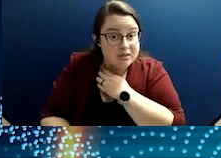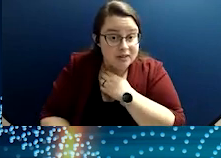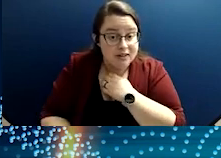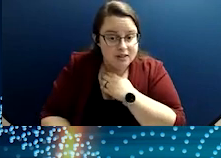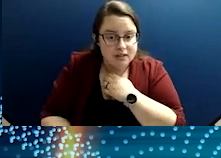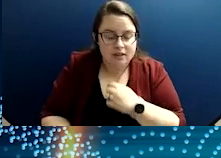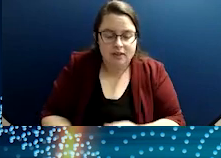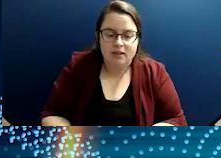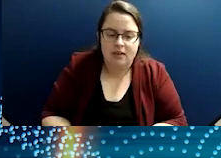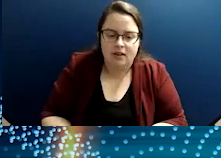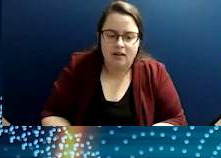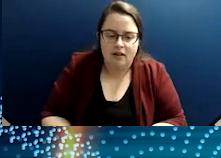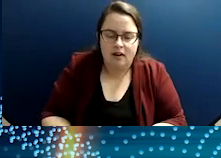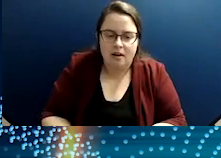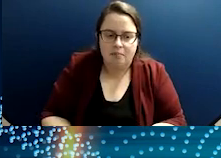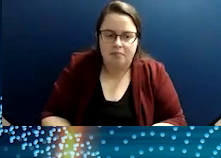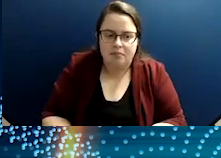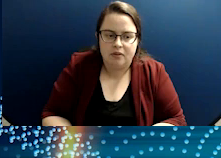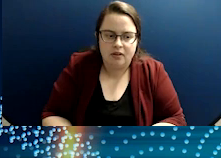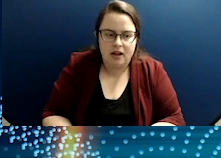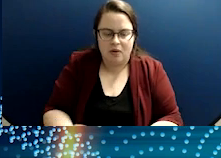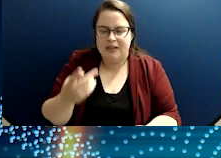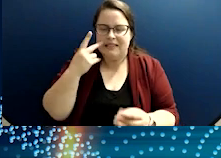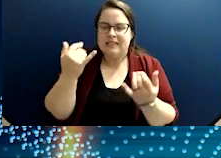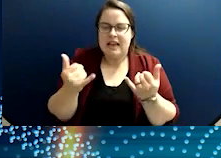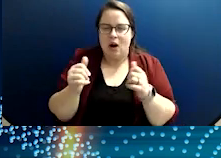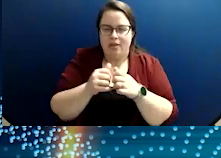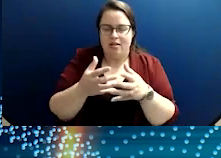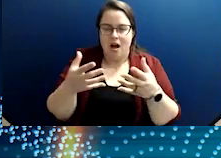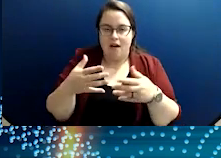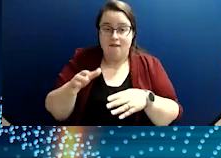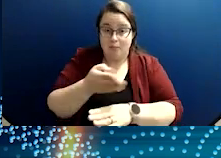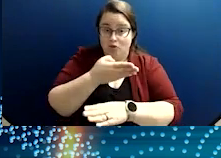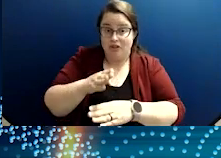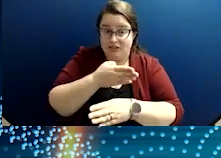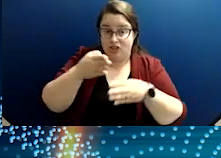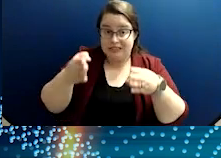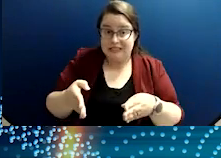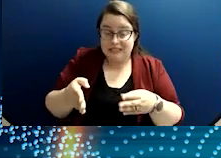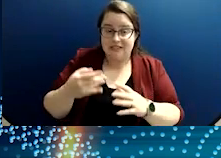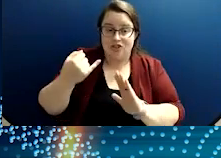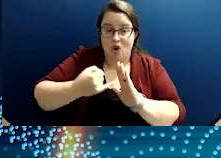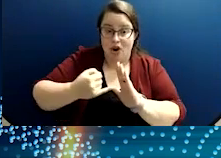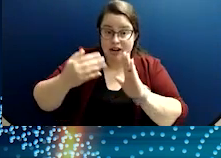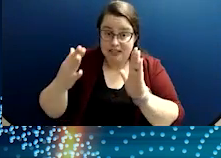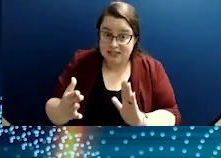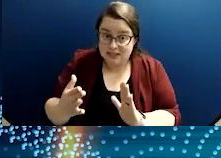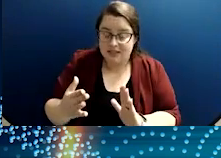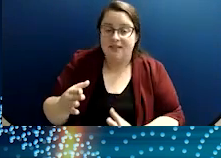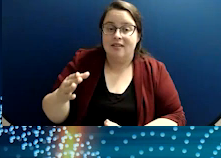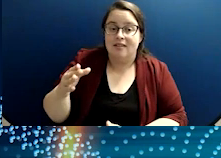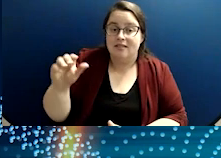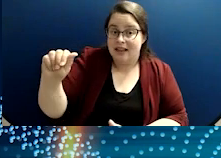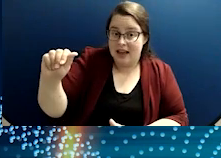And we see that now with a lot of musicians, a lot of artists. There's with AI right